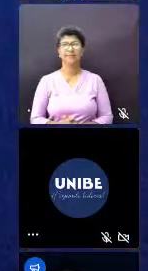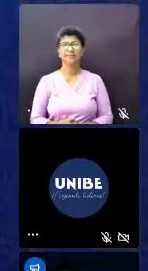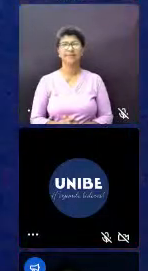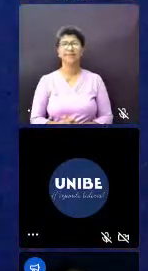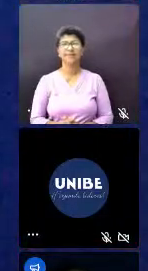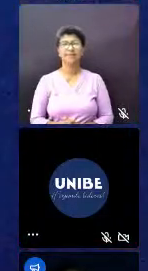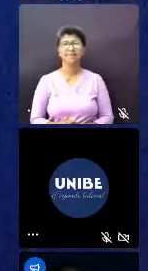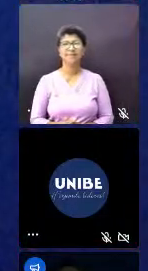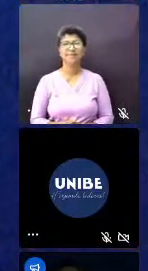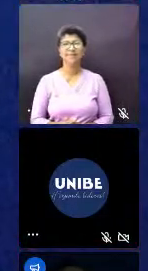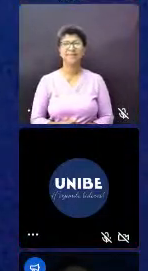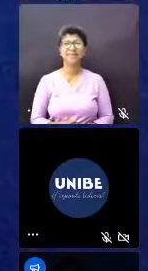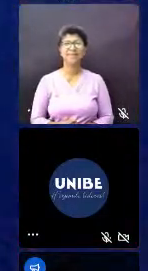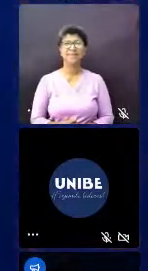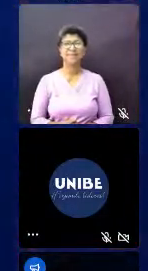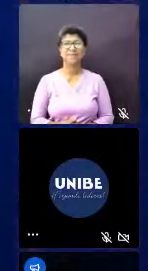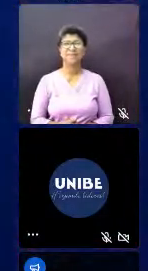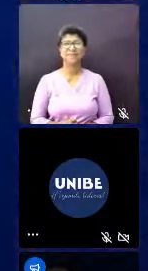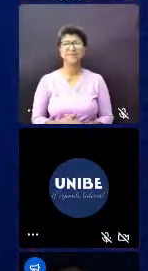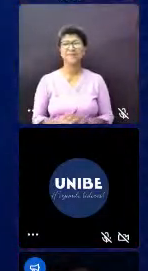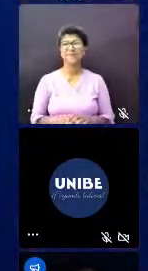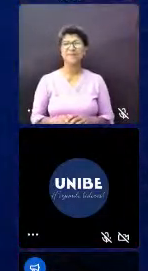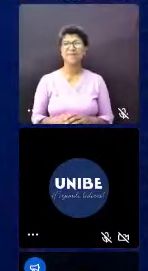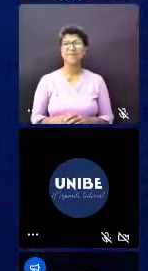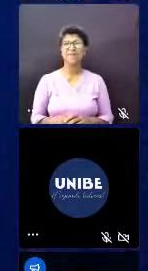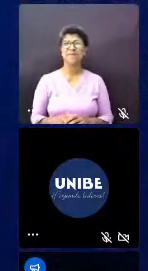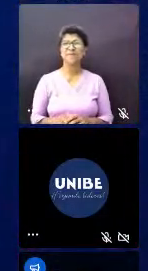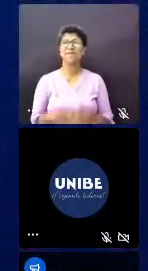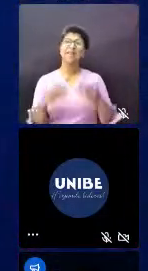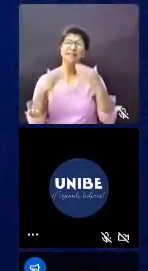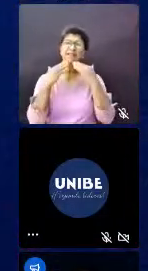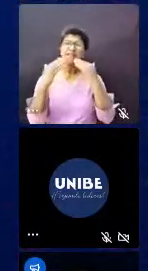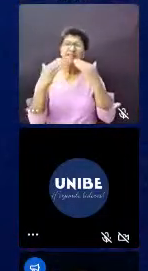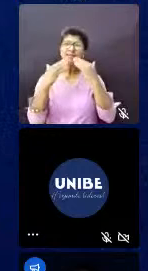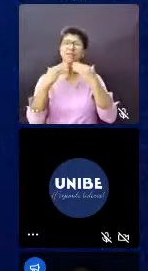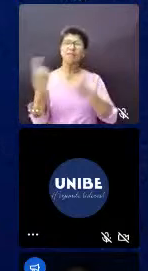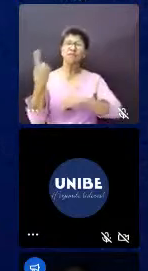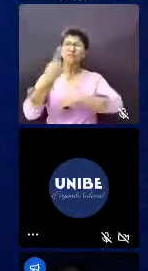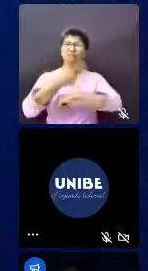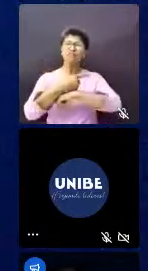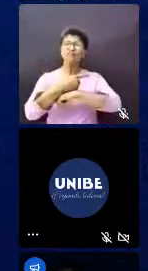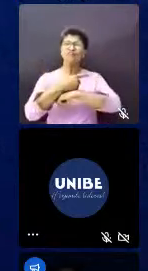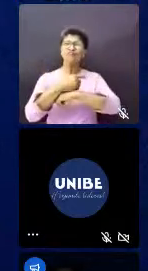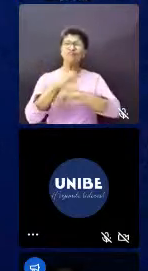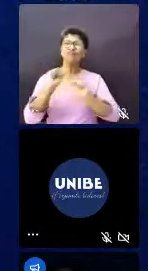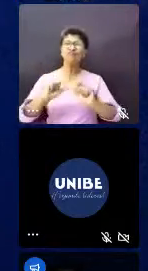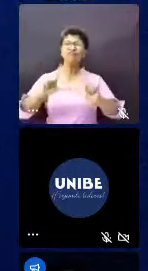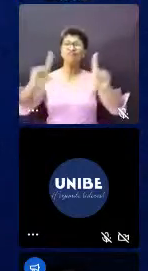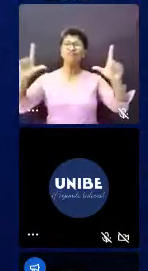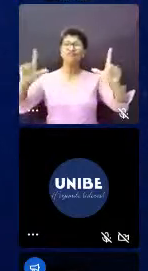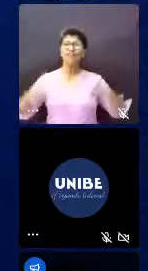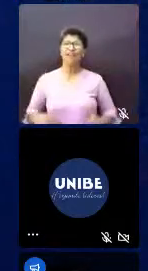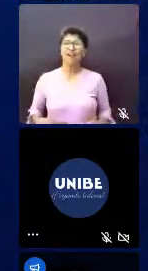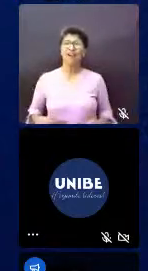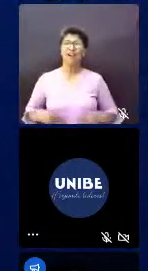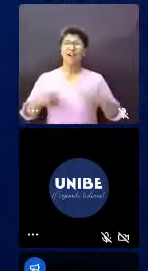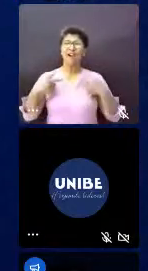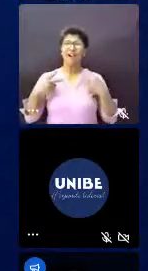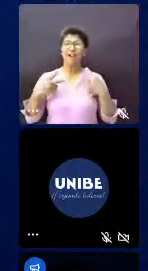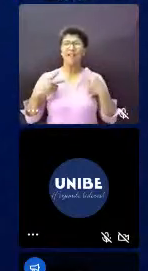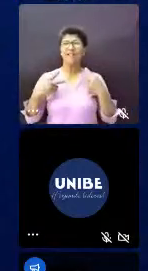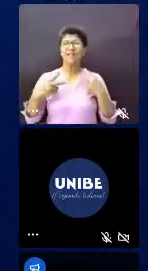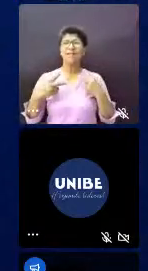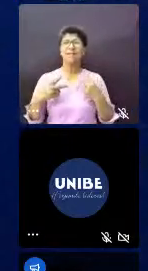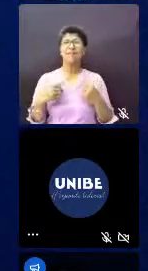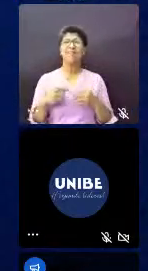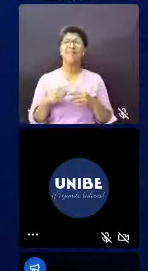And we are live. Thank you so much for joining this live session today. This is the Inclusion